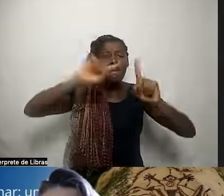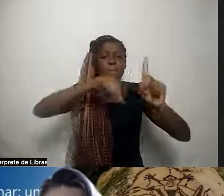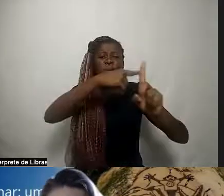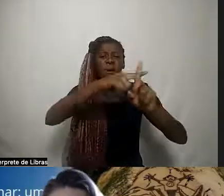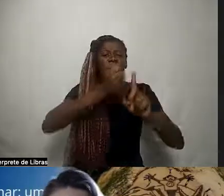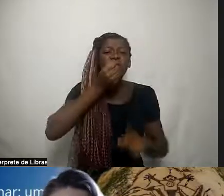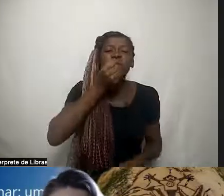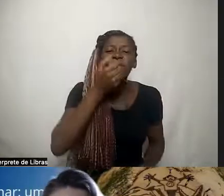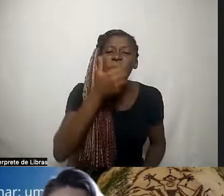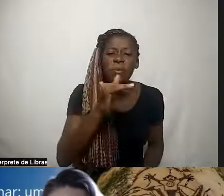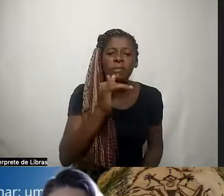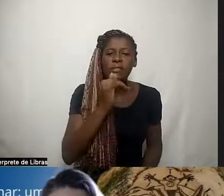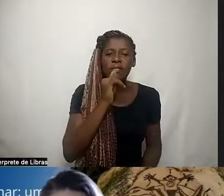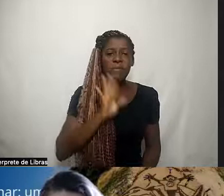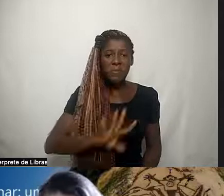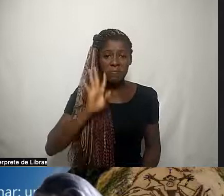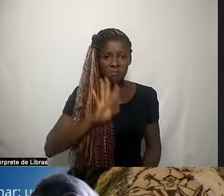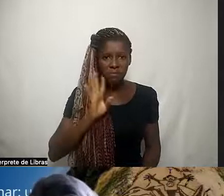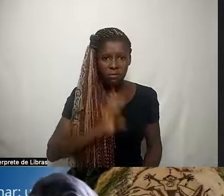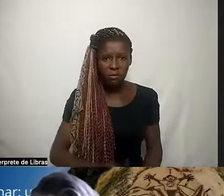creativity to engage the public.